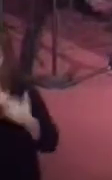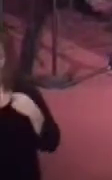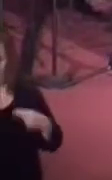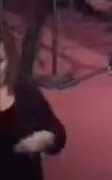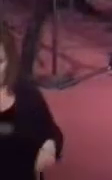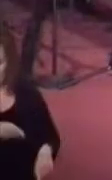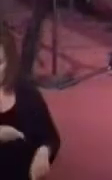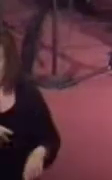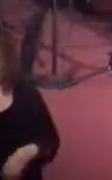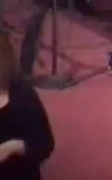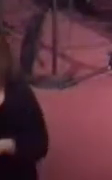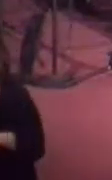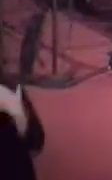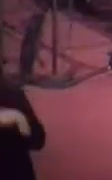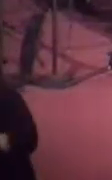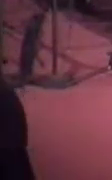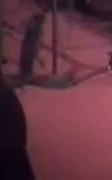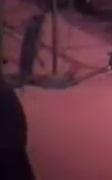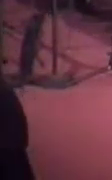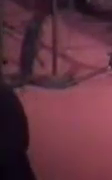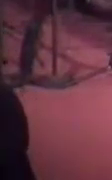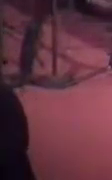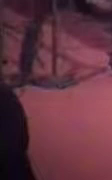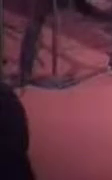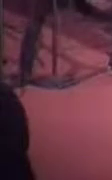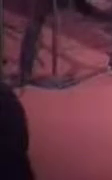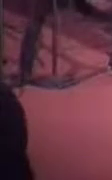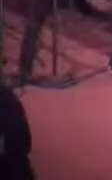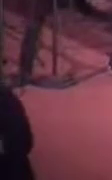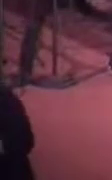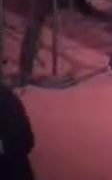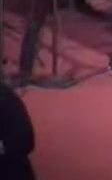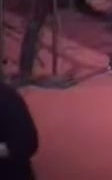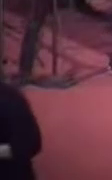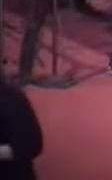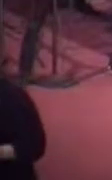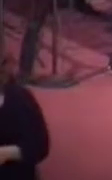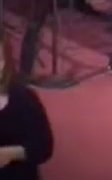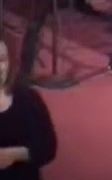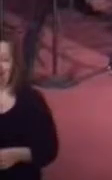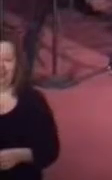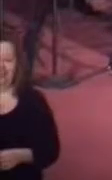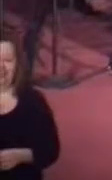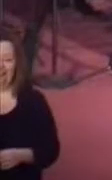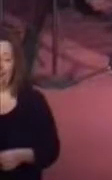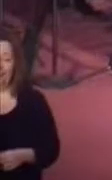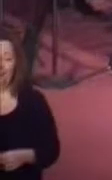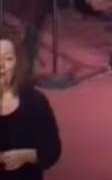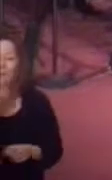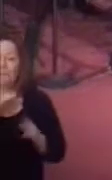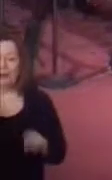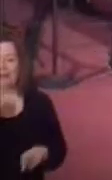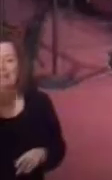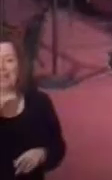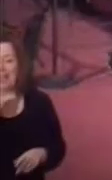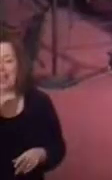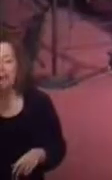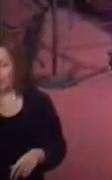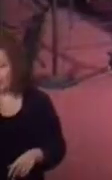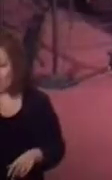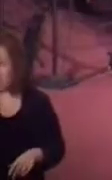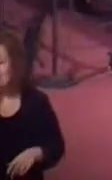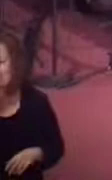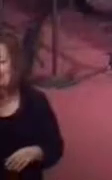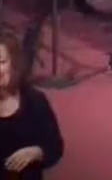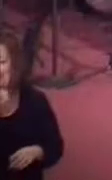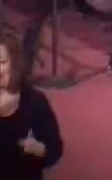mouths. One person said the reason why they didn't eat Daniel is because he was nothing but backbone. Yes! You laughed. You